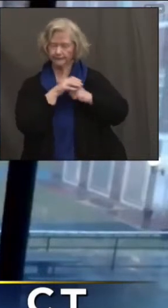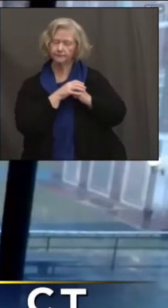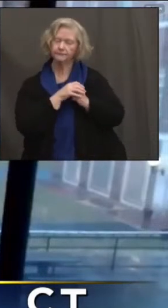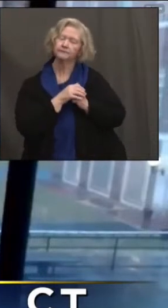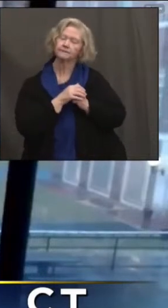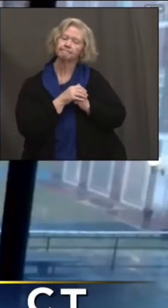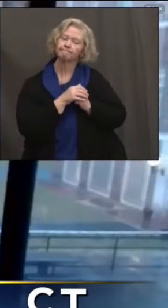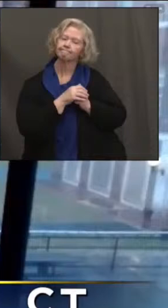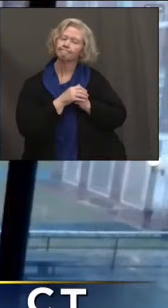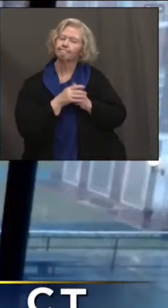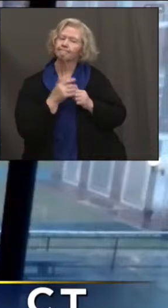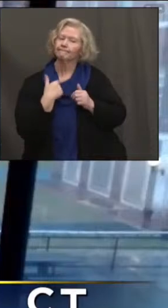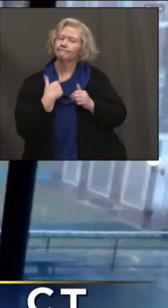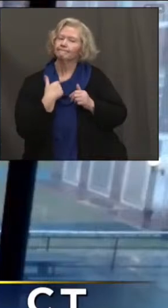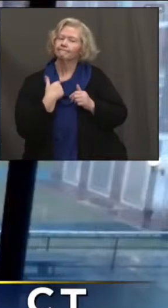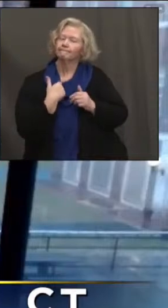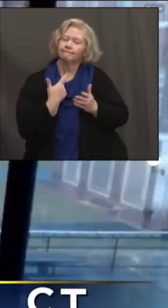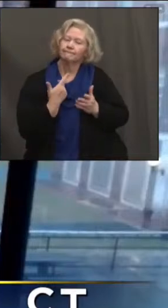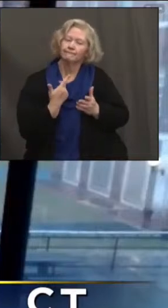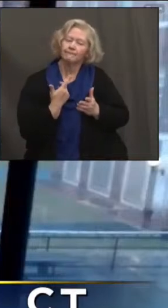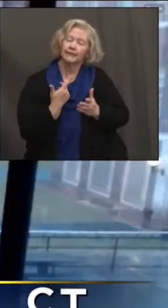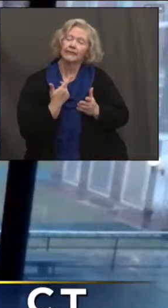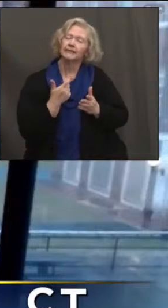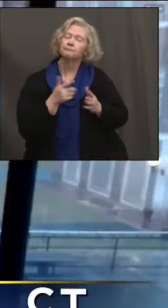We don't have large amount. Well, first of all,